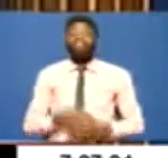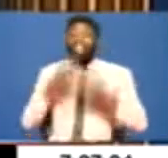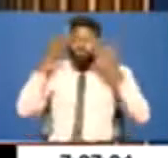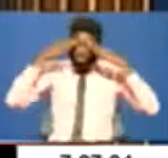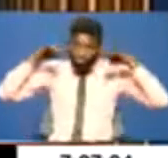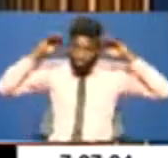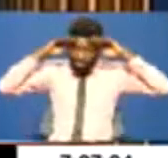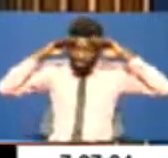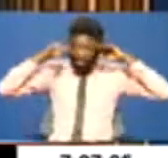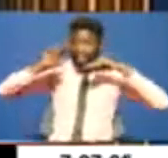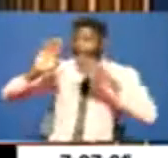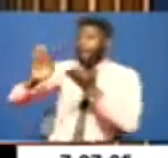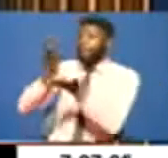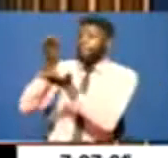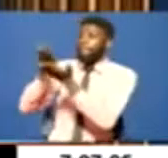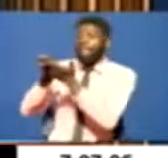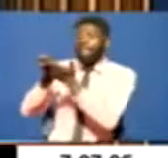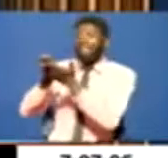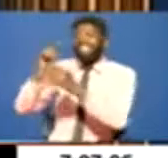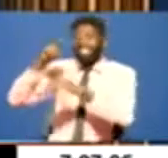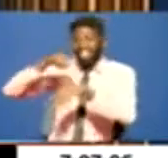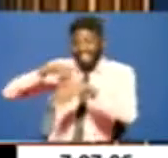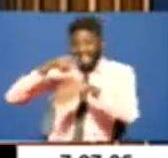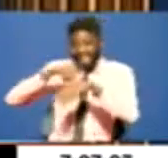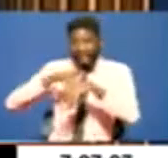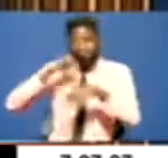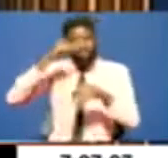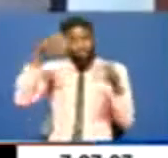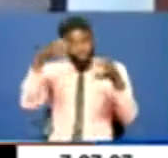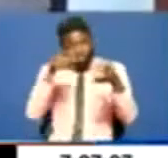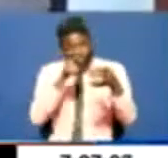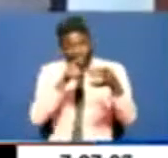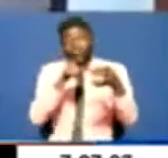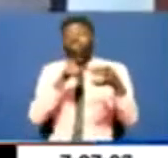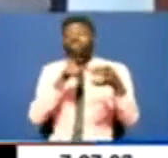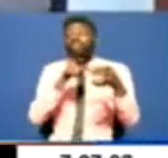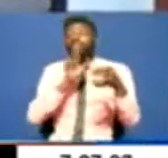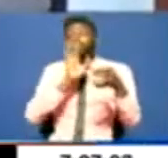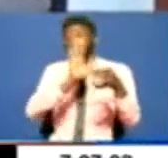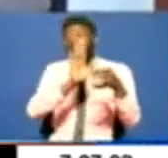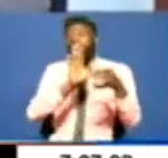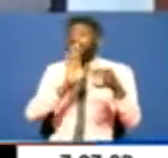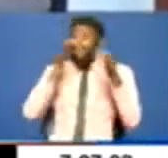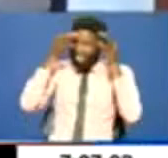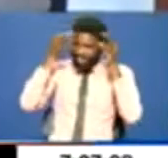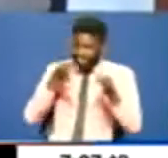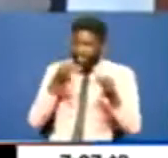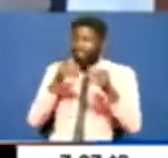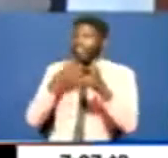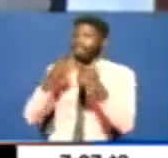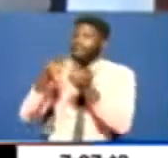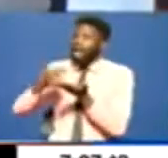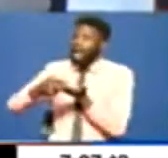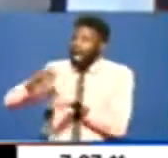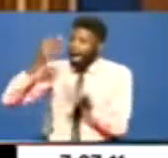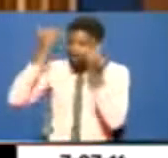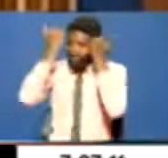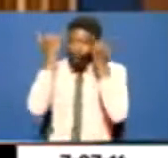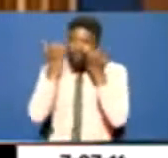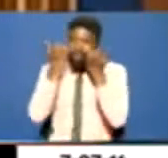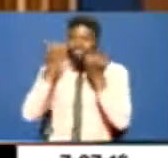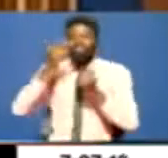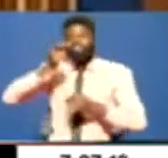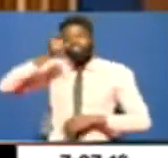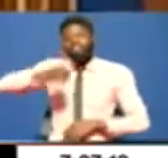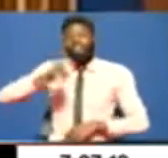decision of the political parties disputes tribunal, and a verdict has been delivered by the High Court. I therefore direct that